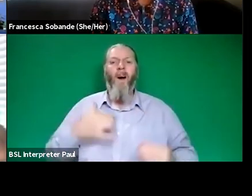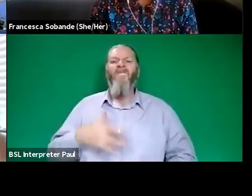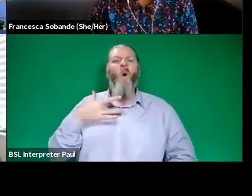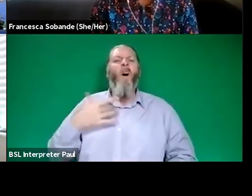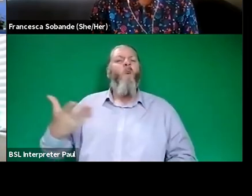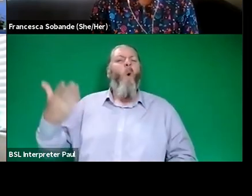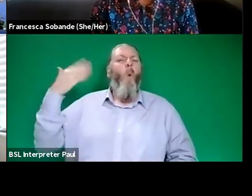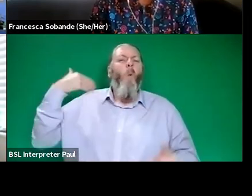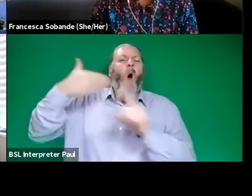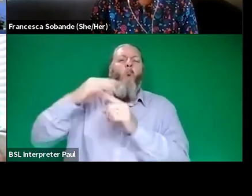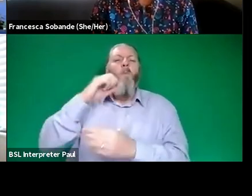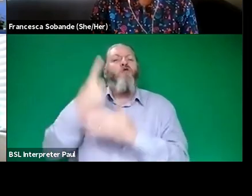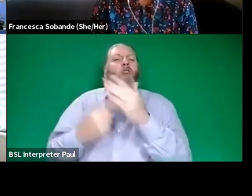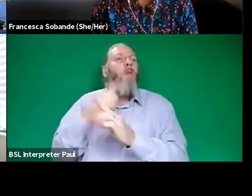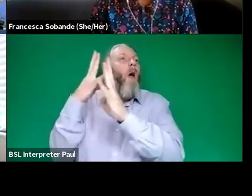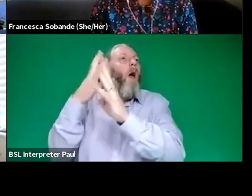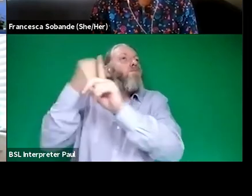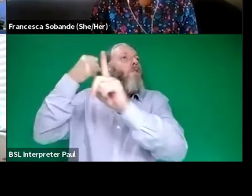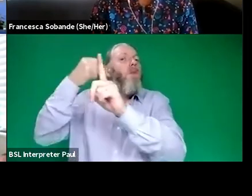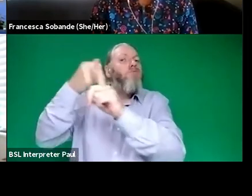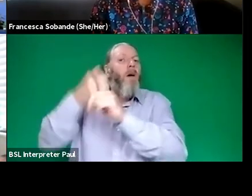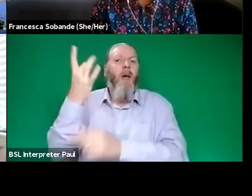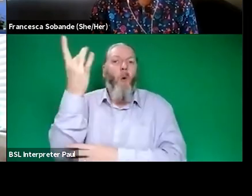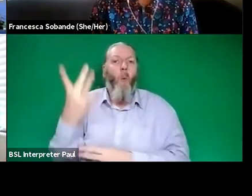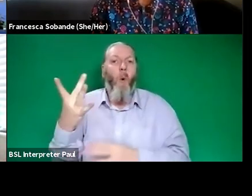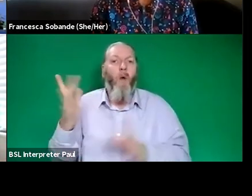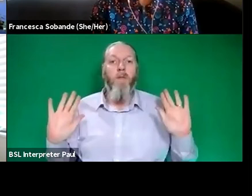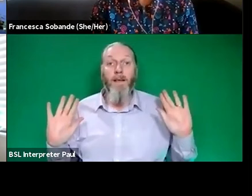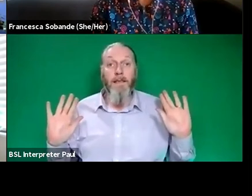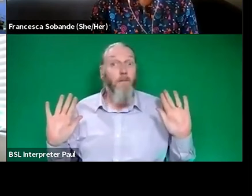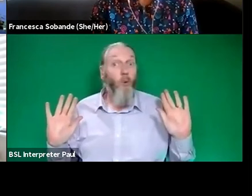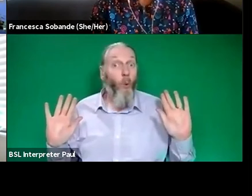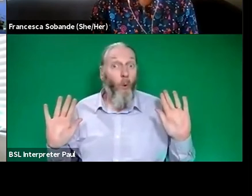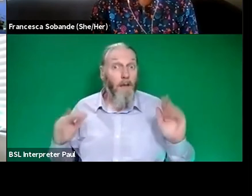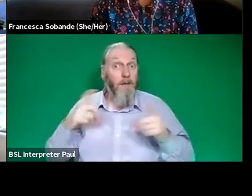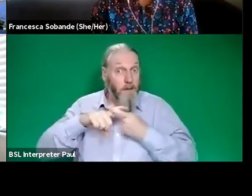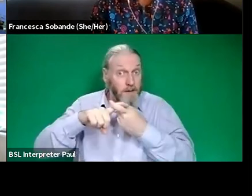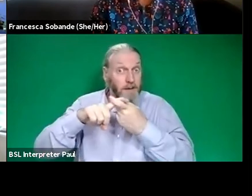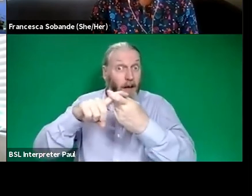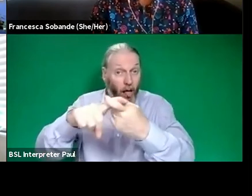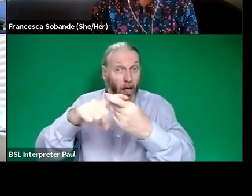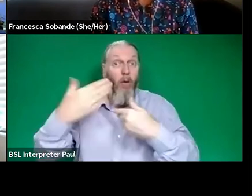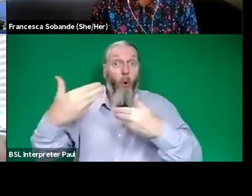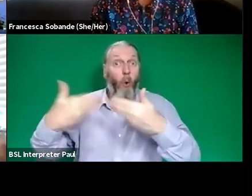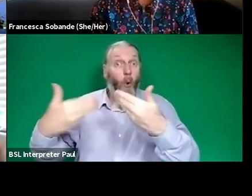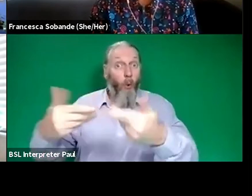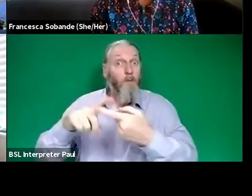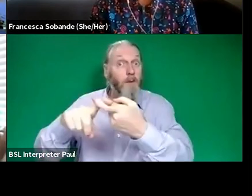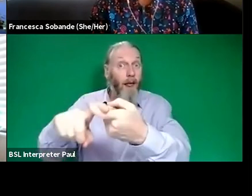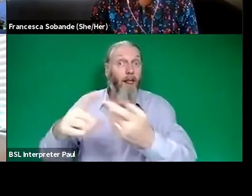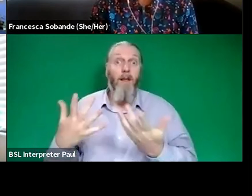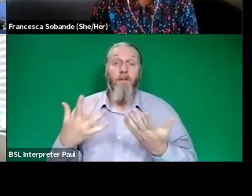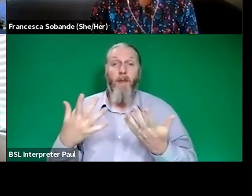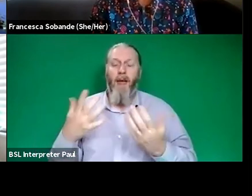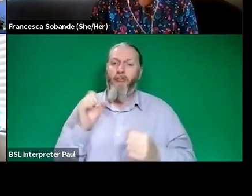at a protest and that's going to be it. But no, it transformed into something sustainable. It transformed into something long term. And these students,